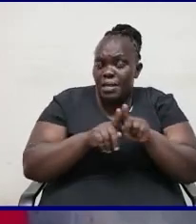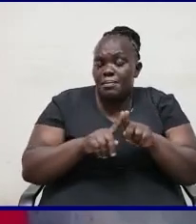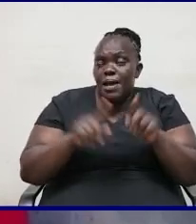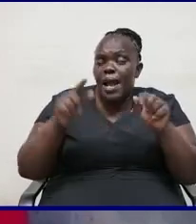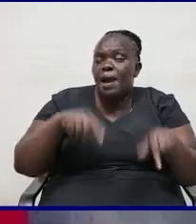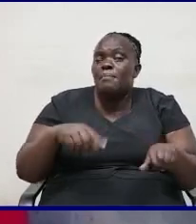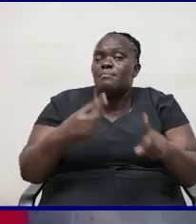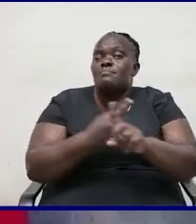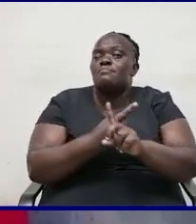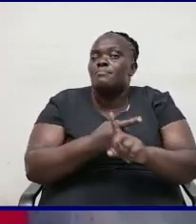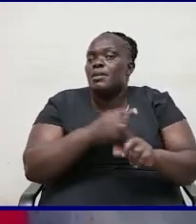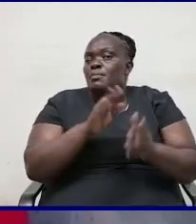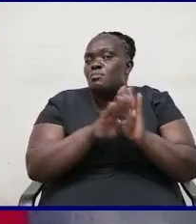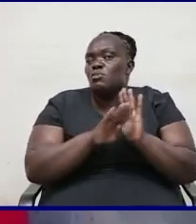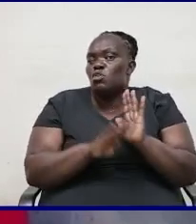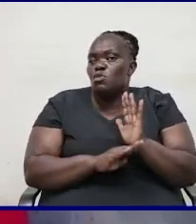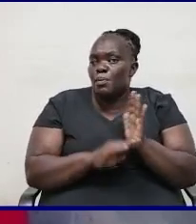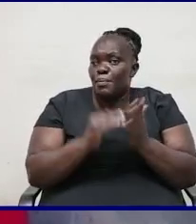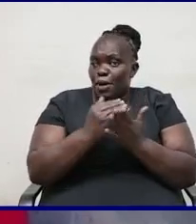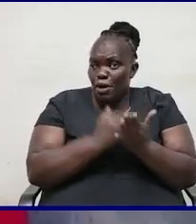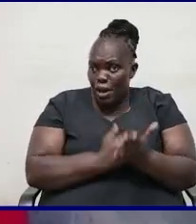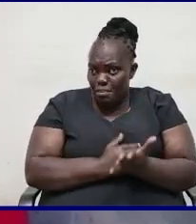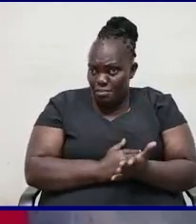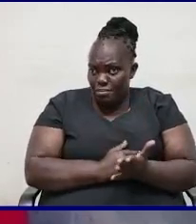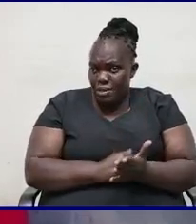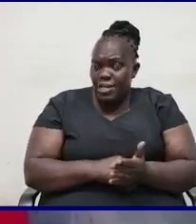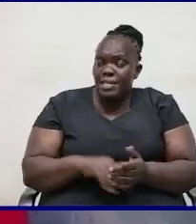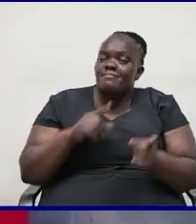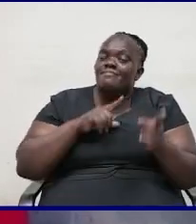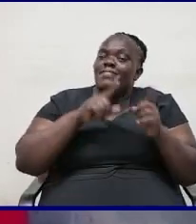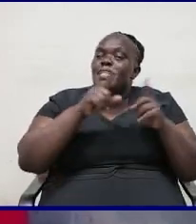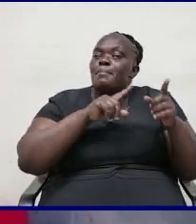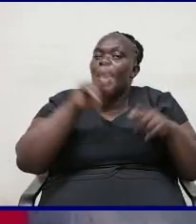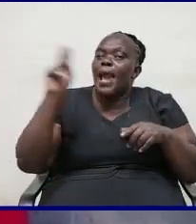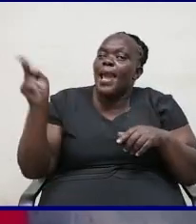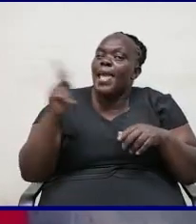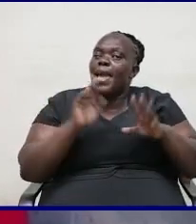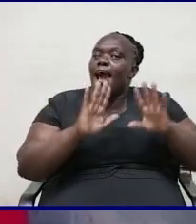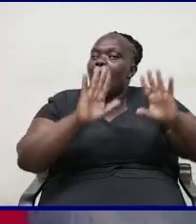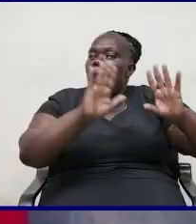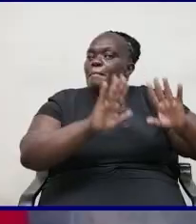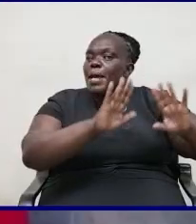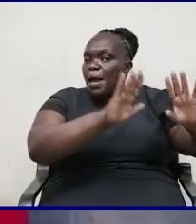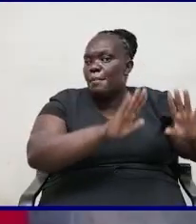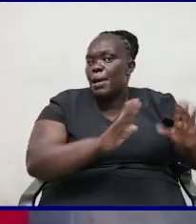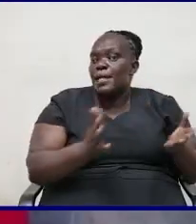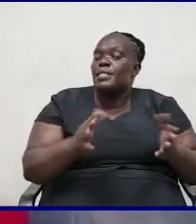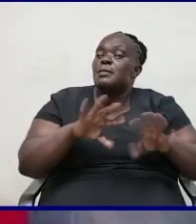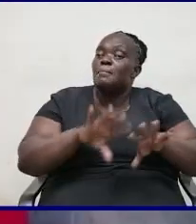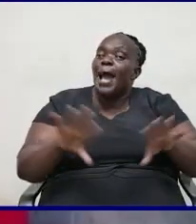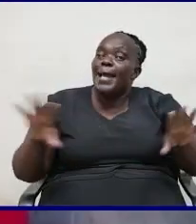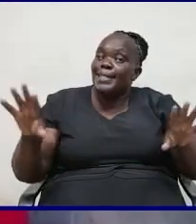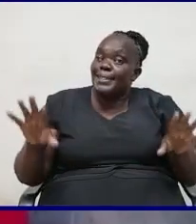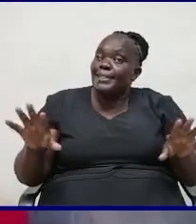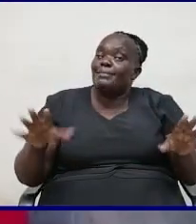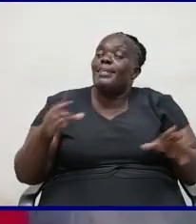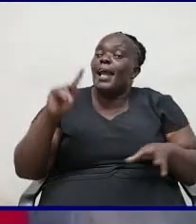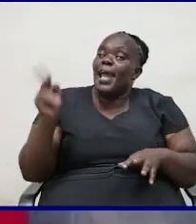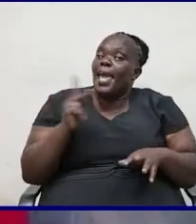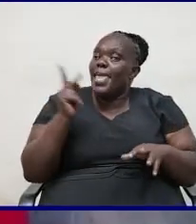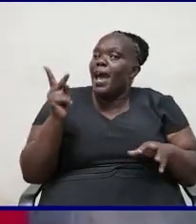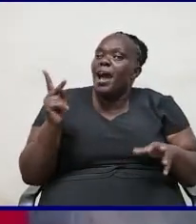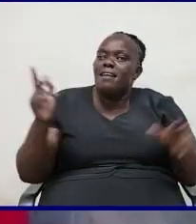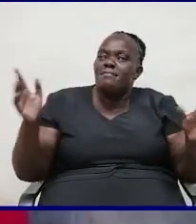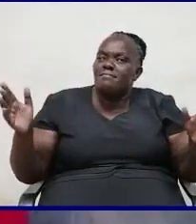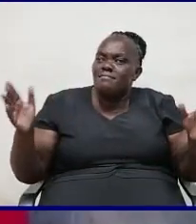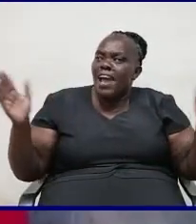come up with robust programs. One, Pampea Kenya campaign, which deals with marketing Kenya and